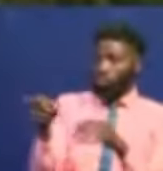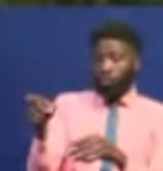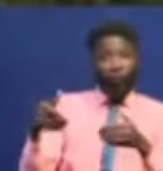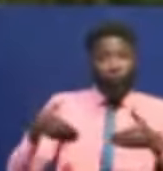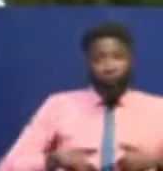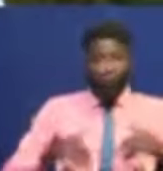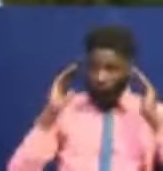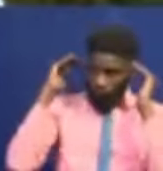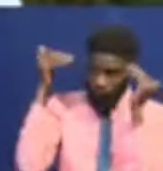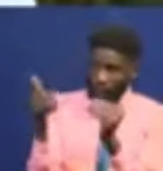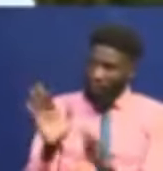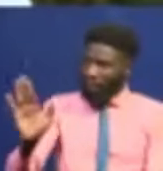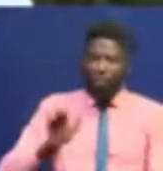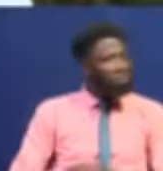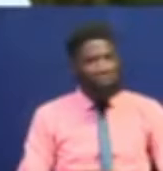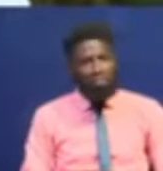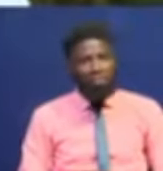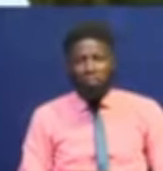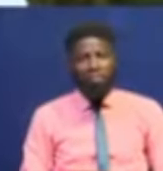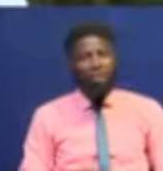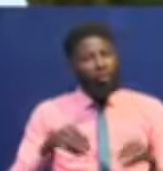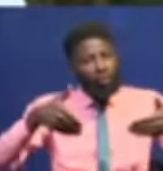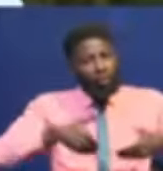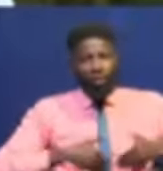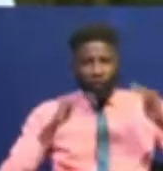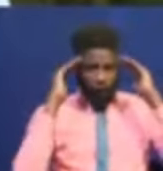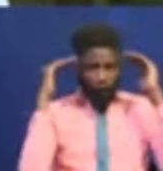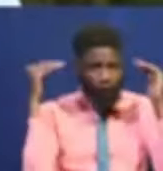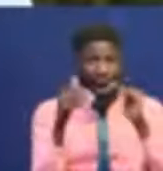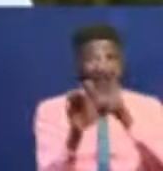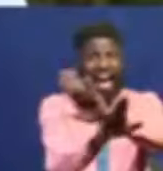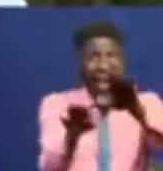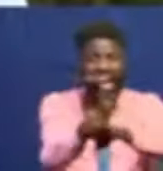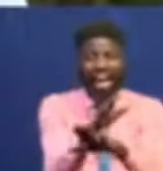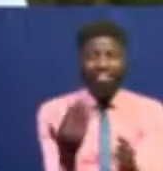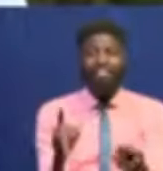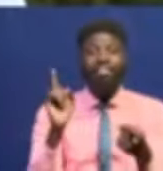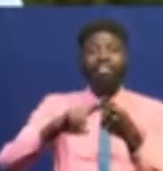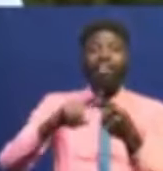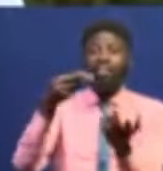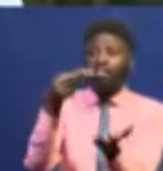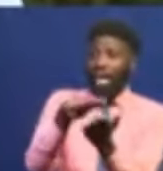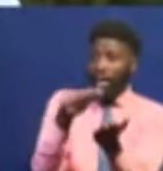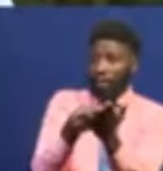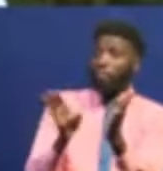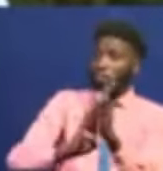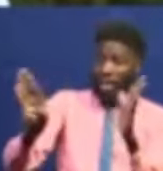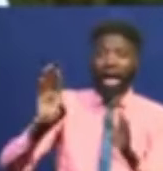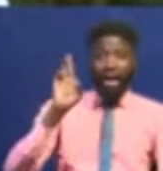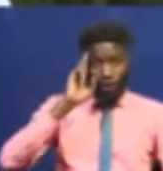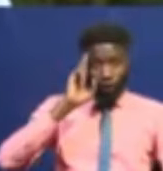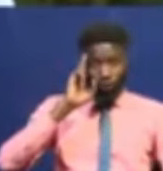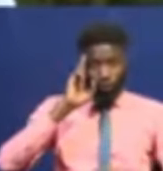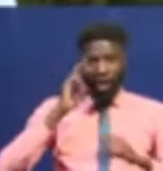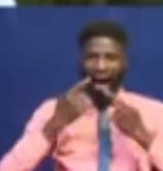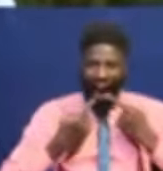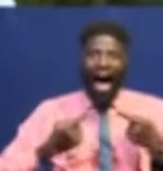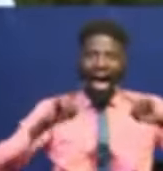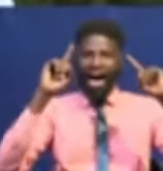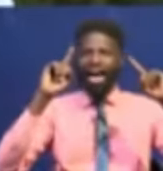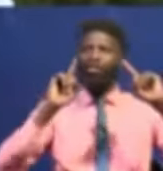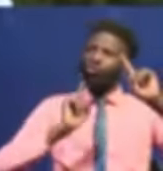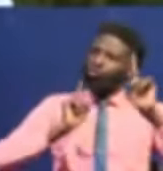demographic. They are looking at the big picture. Finance bill brought them out. And when did they come in? They came